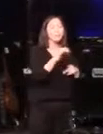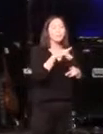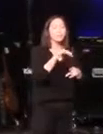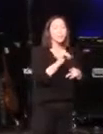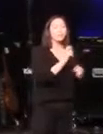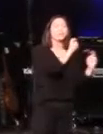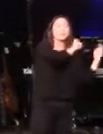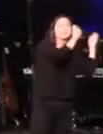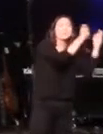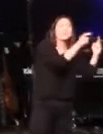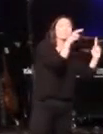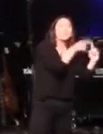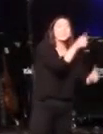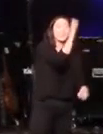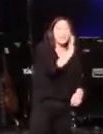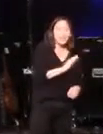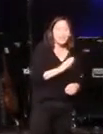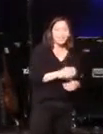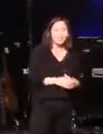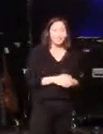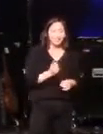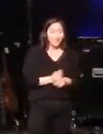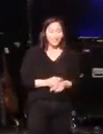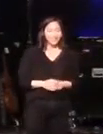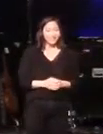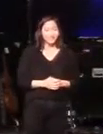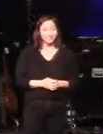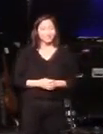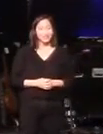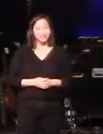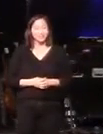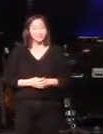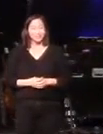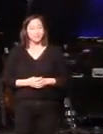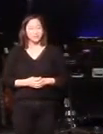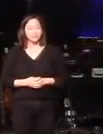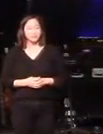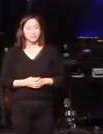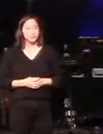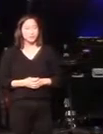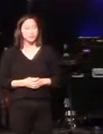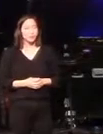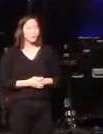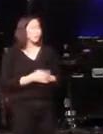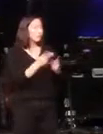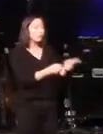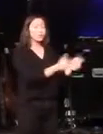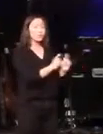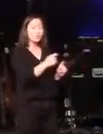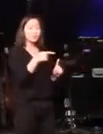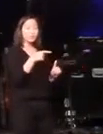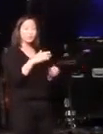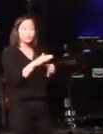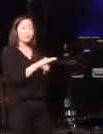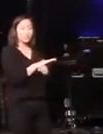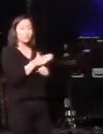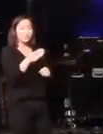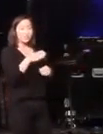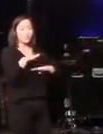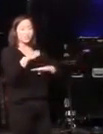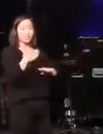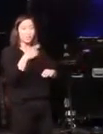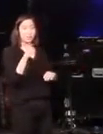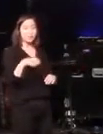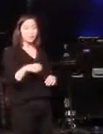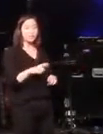They were a part of what was taking place. He goes, look, you think you're giving to my need? Great, I didn't have a need. I'll take it, because when